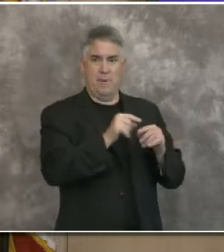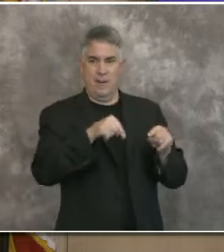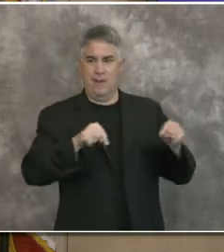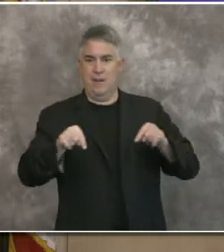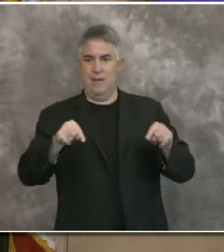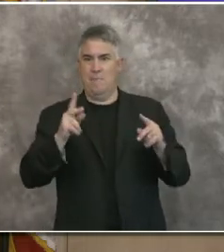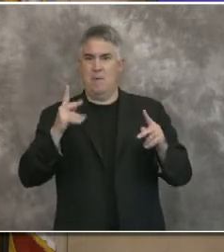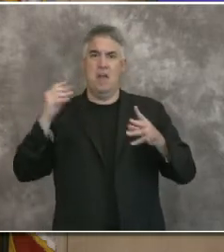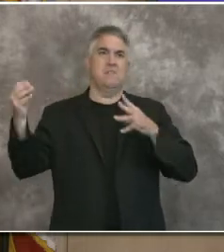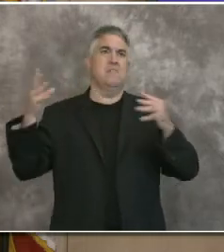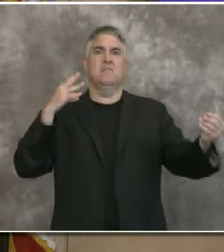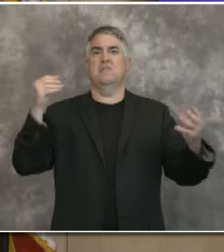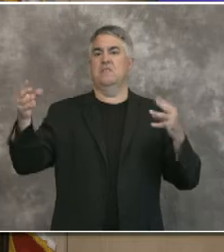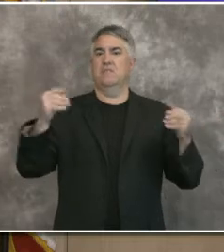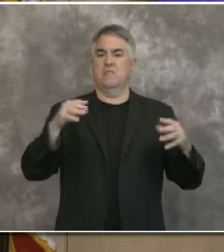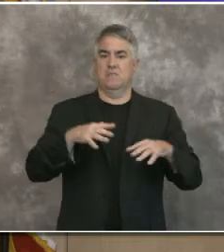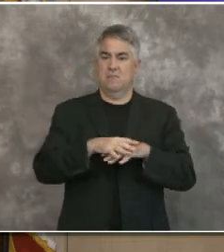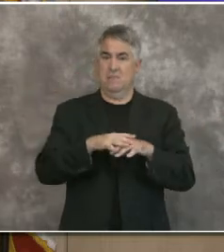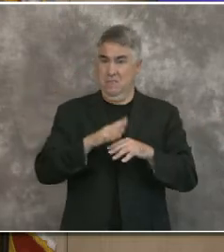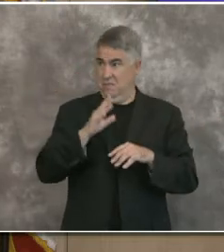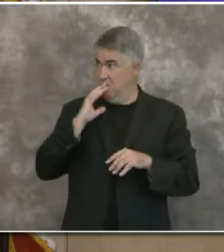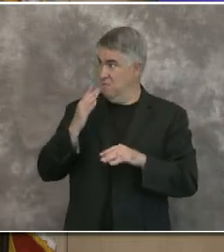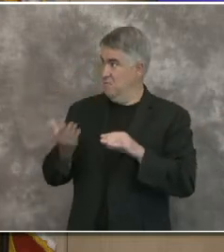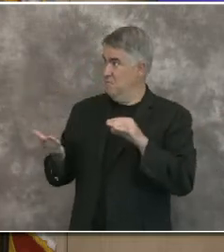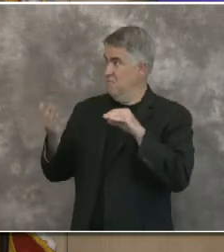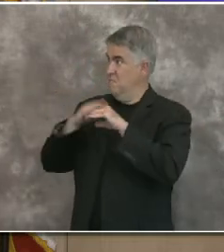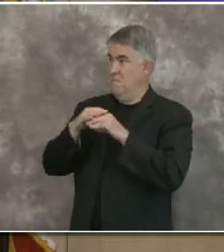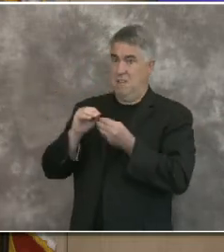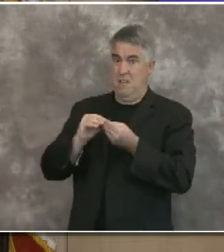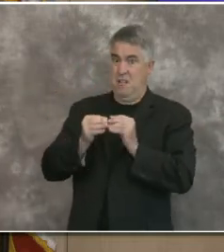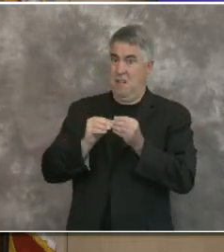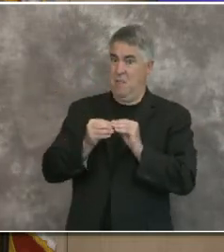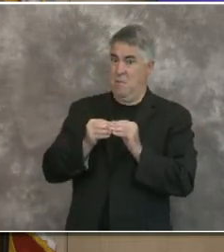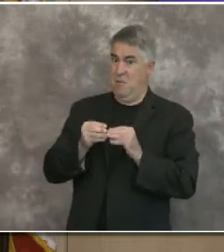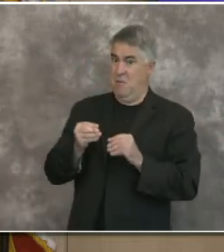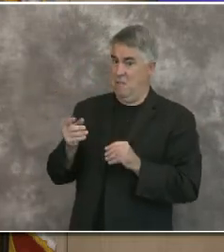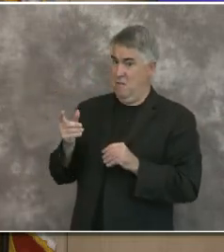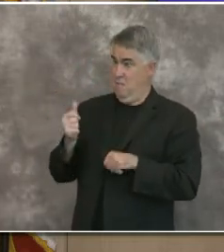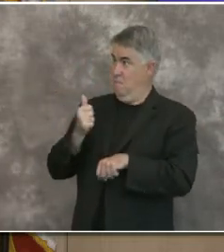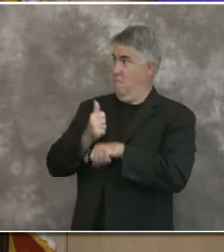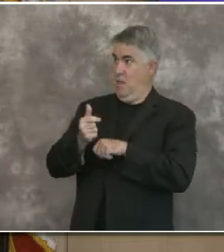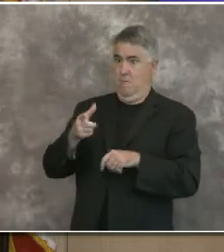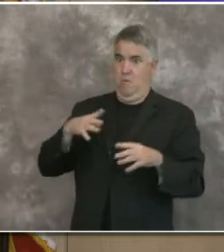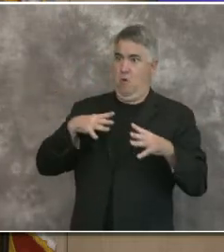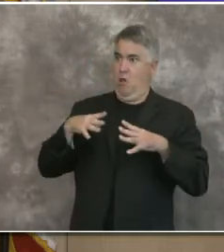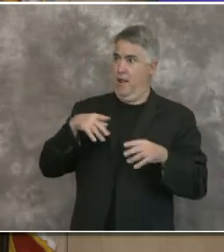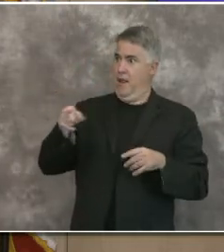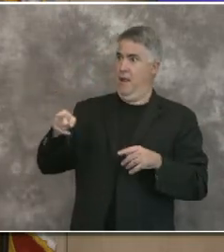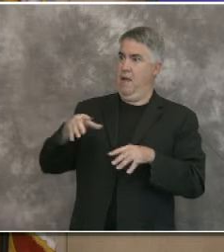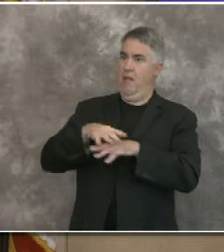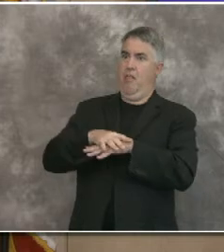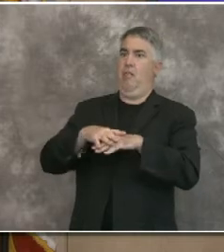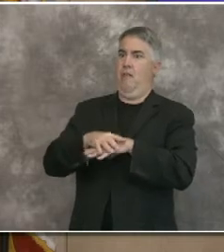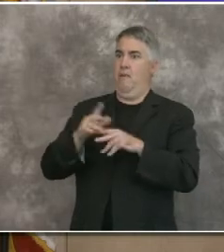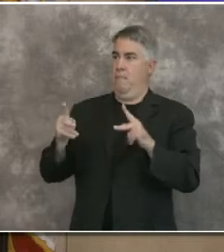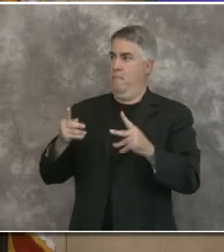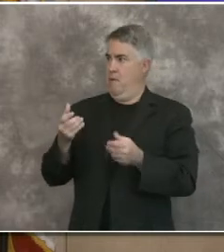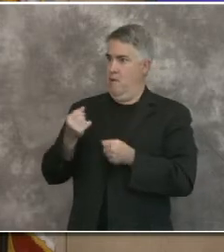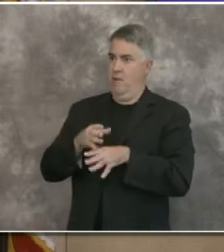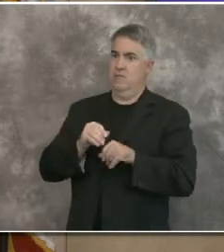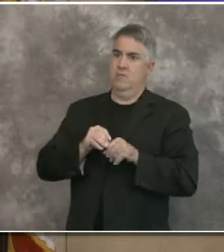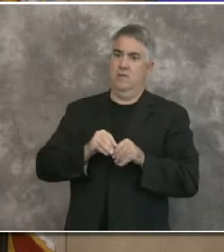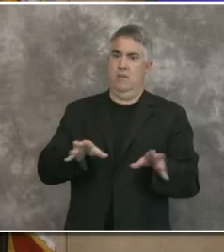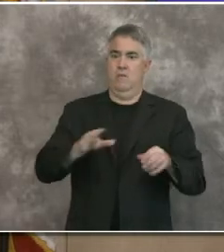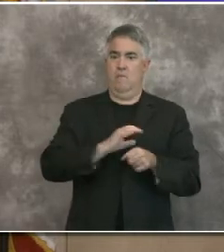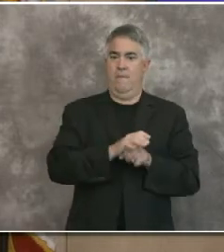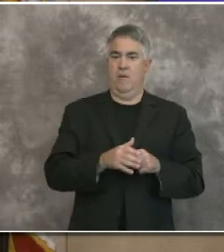Have you seen an increase in cases that might be attributed to the holiday weekend? Well, I'm going to let Dr. Wooten address that. I'll just tell